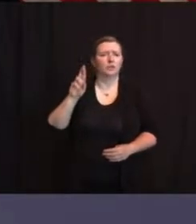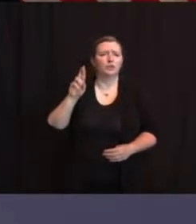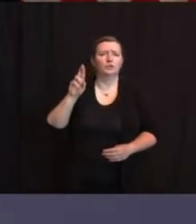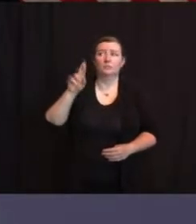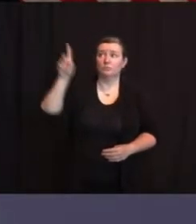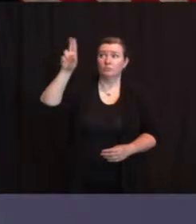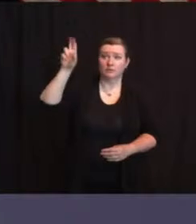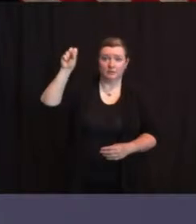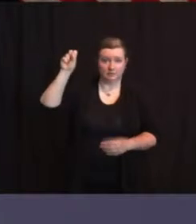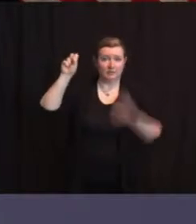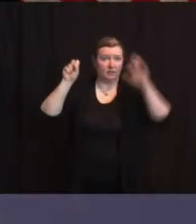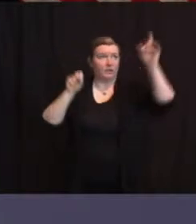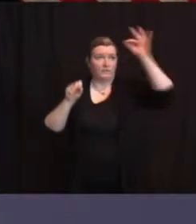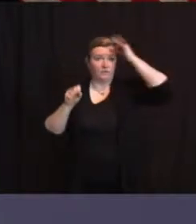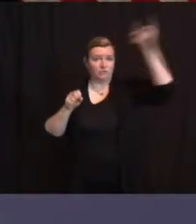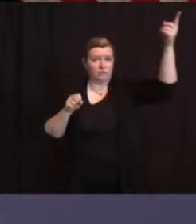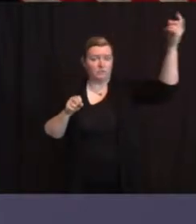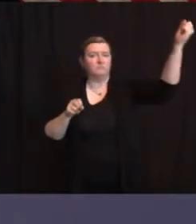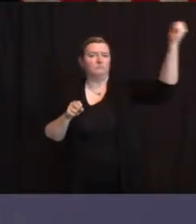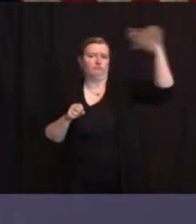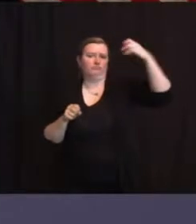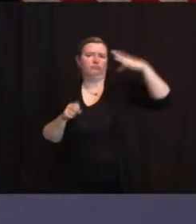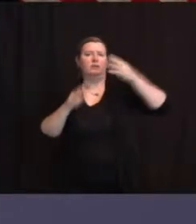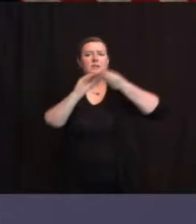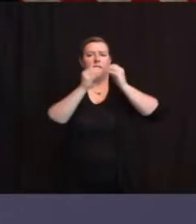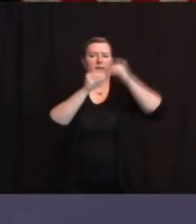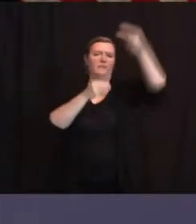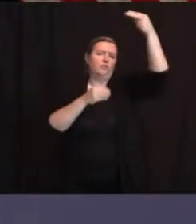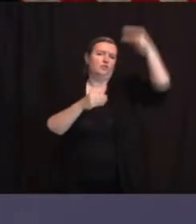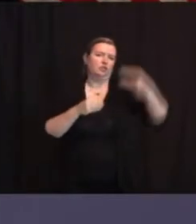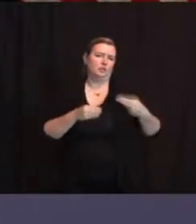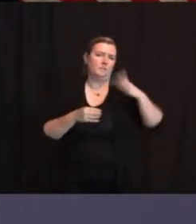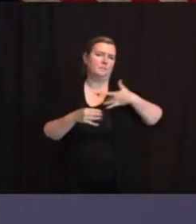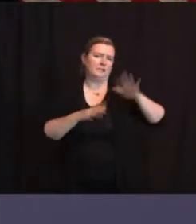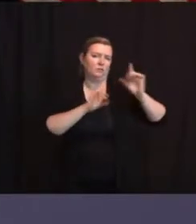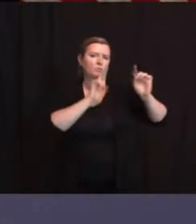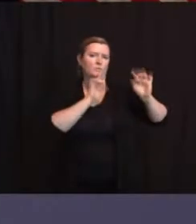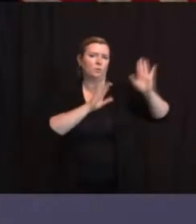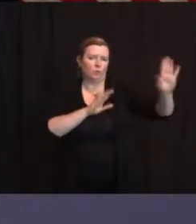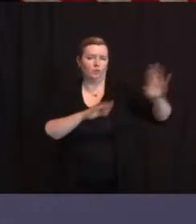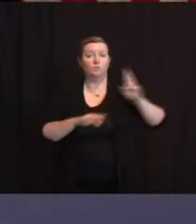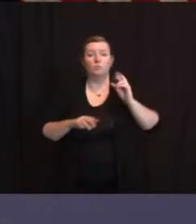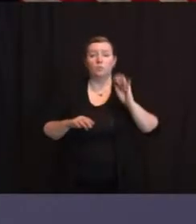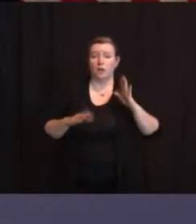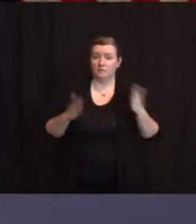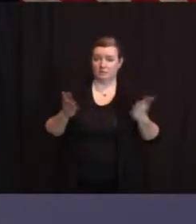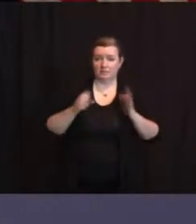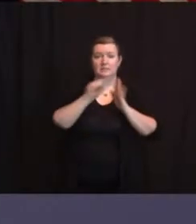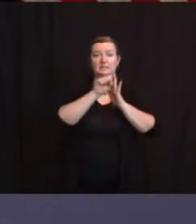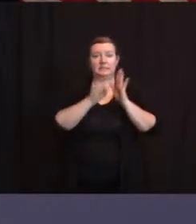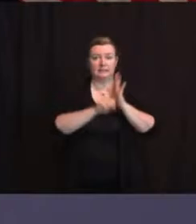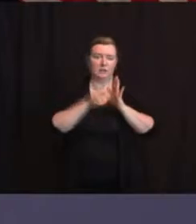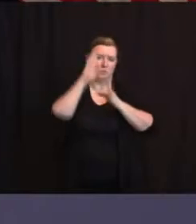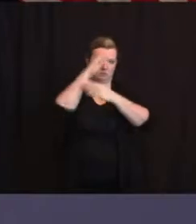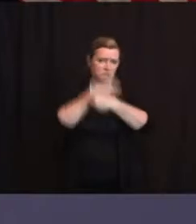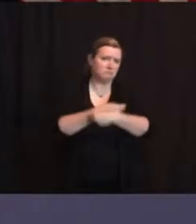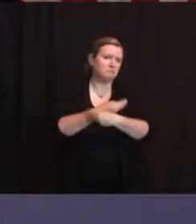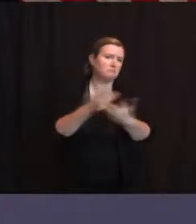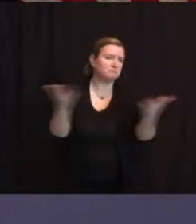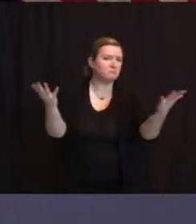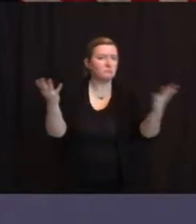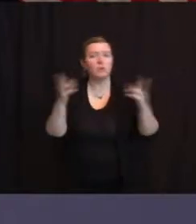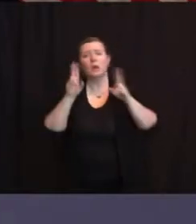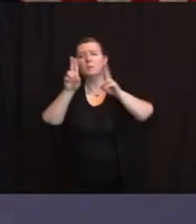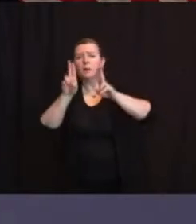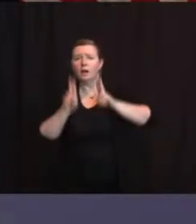and Rob is here again to give an update on his department's efforts to ensure that every New Jerseyan who has applied for unemployment benefits